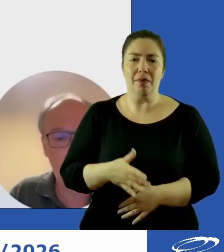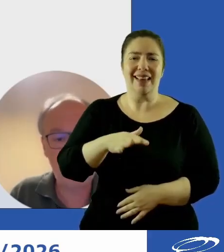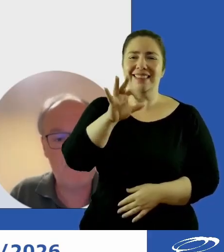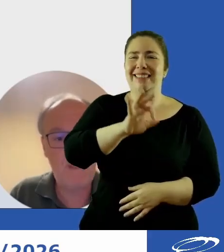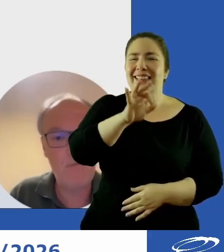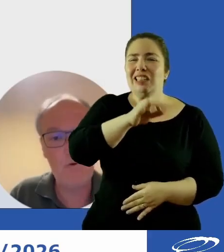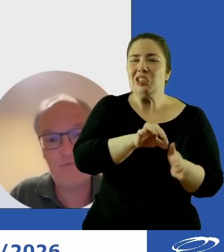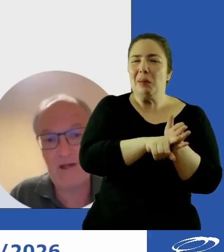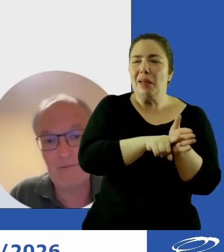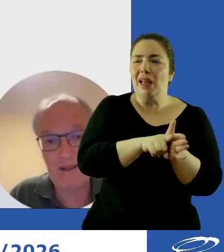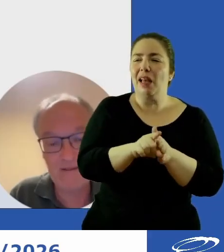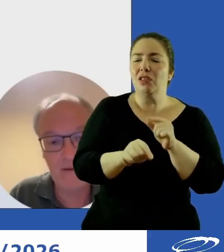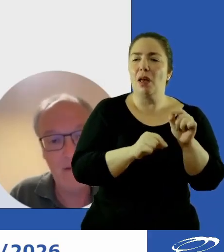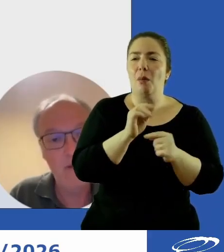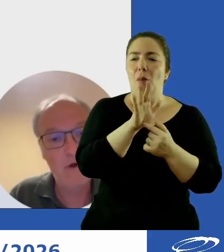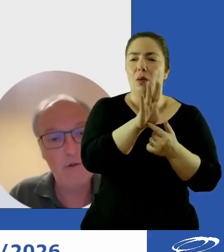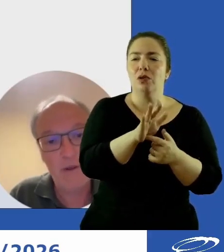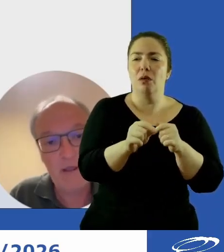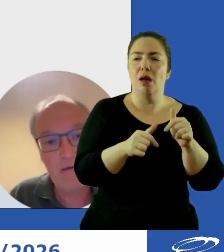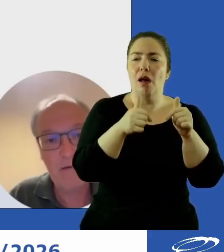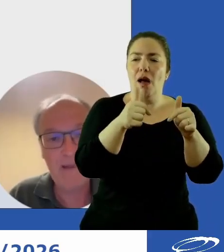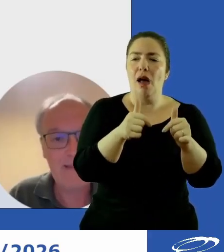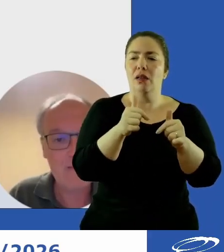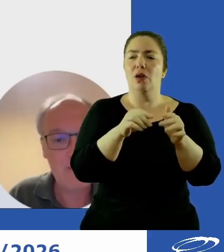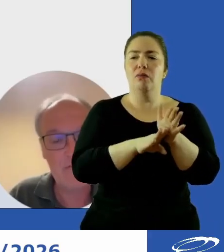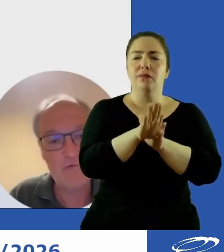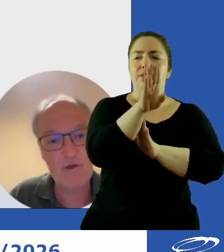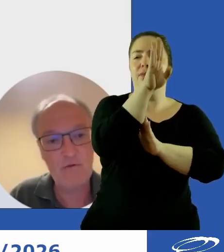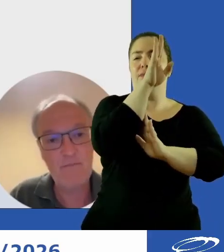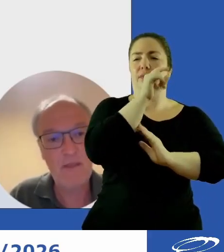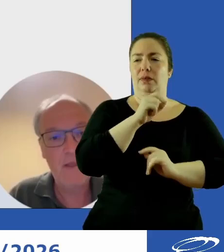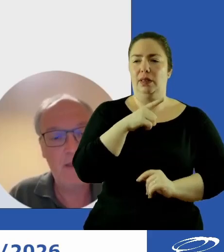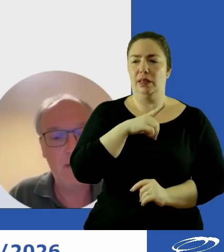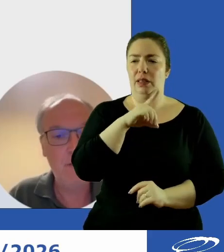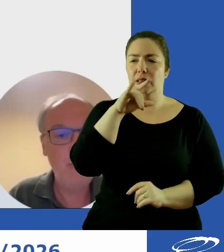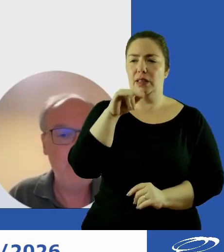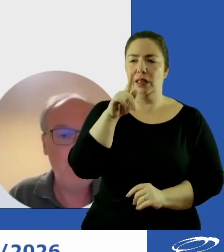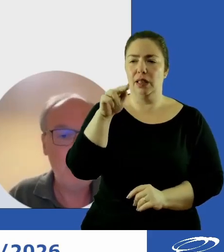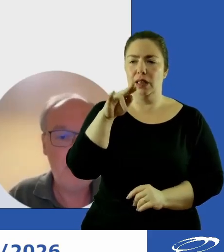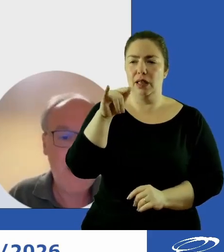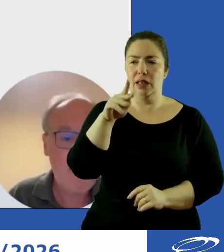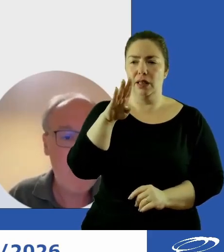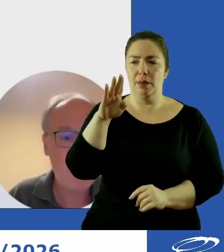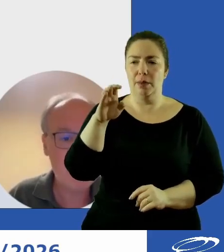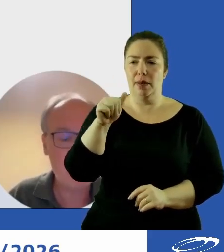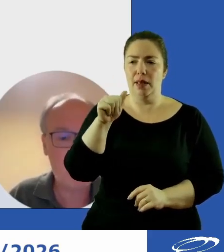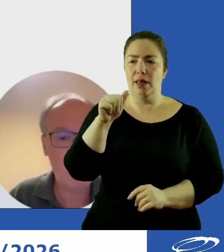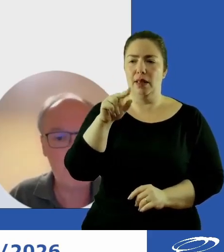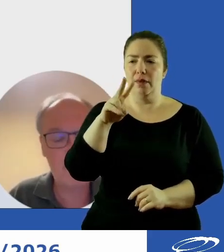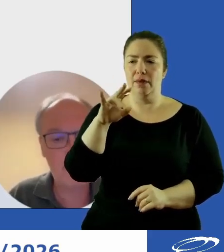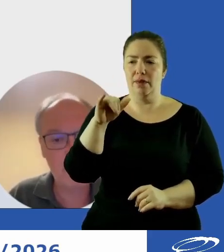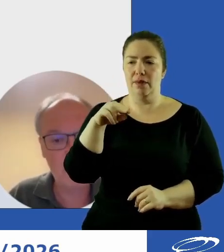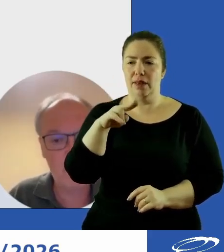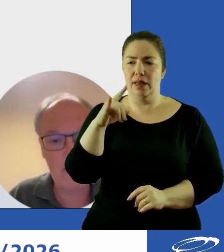in favor of dalbavancin, although here at this concentration, the number of experiments